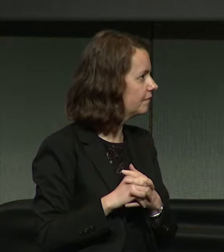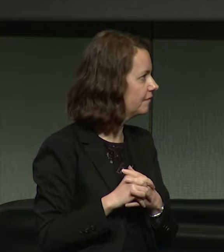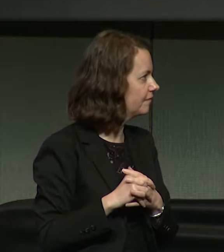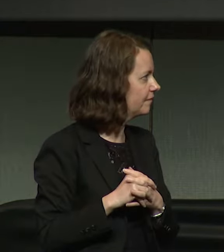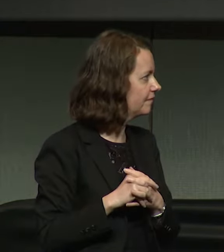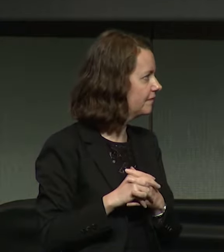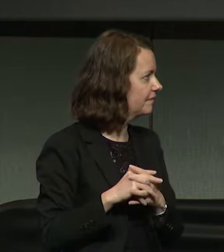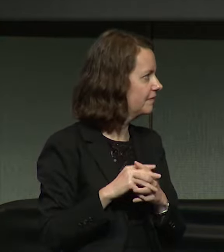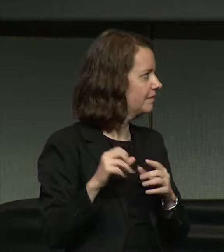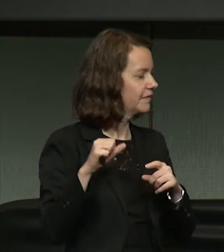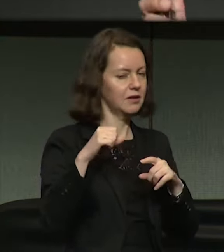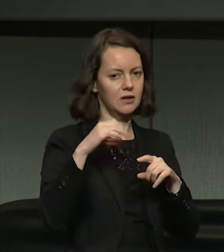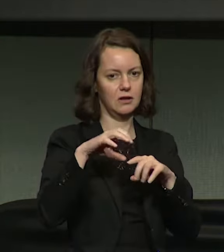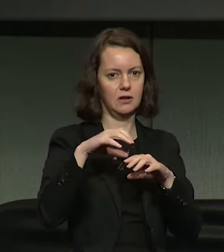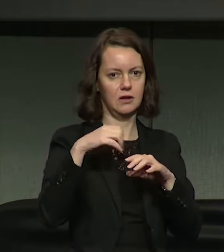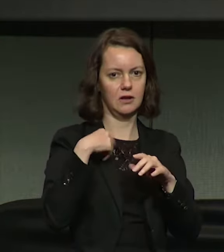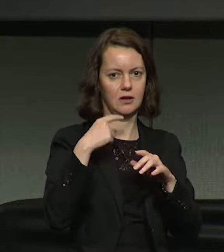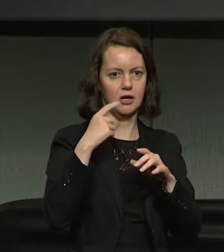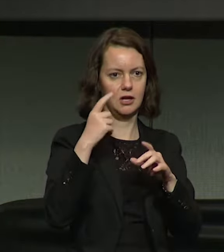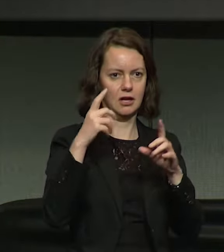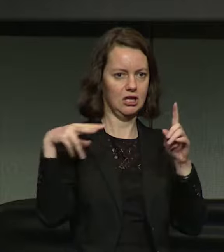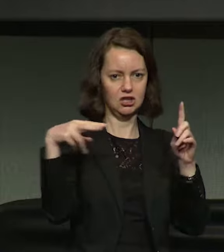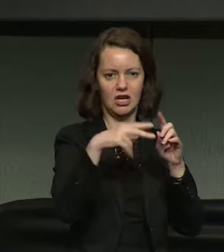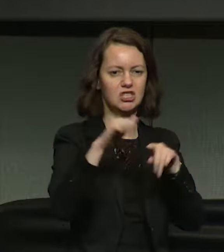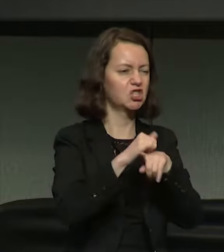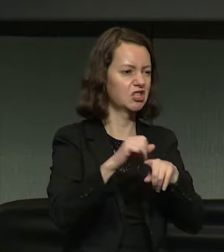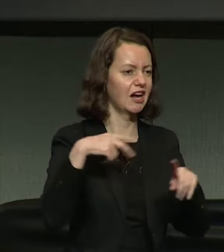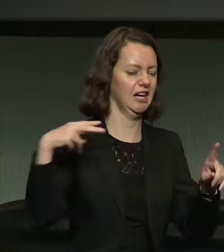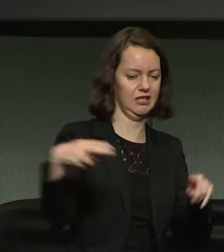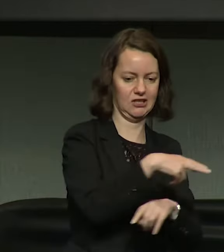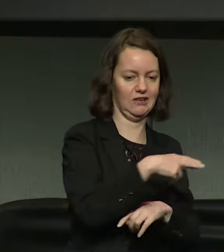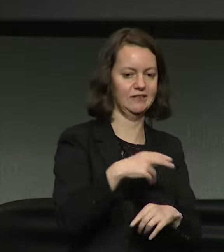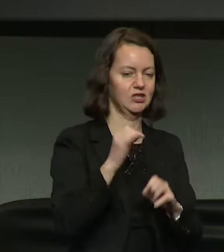at the moment, so I just cut him out of the photo.